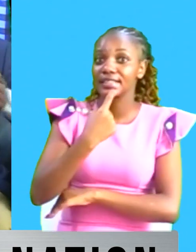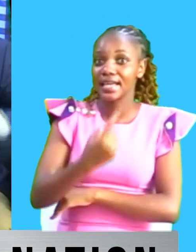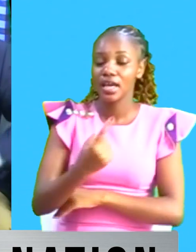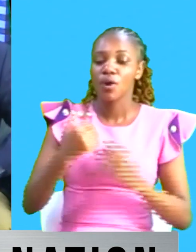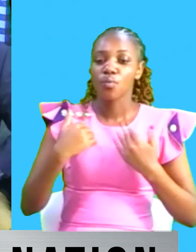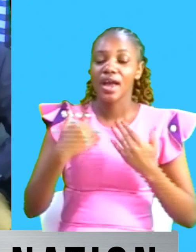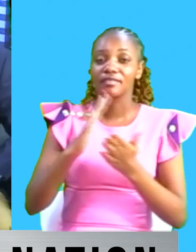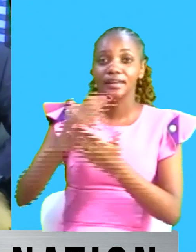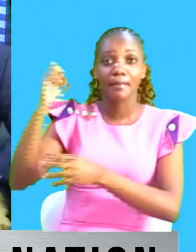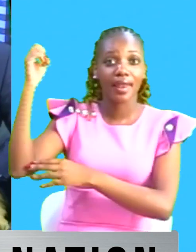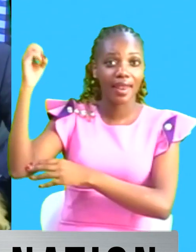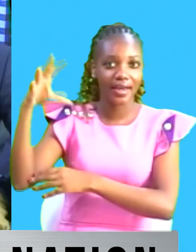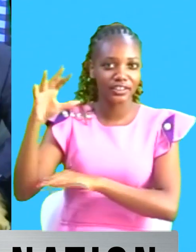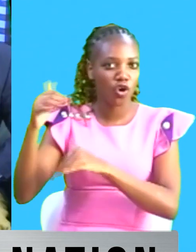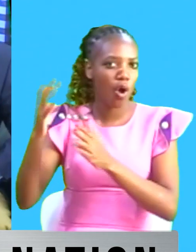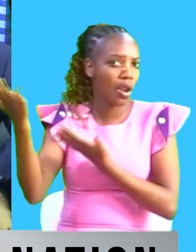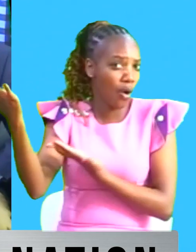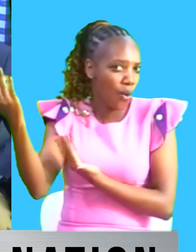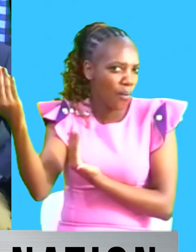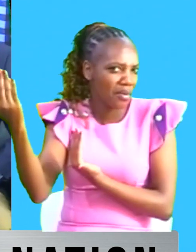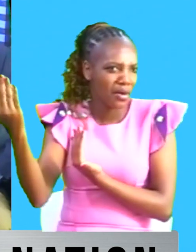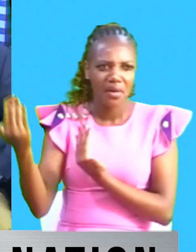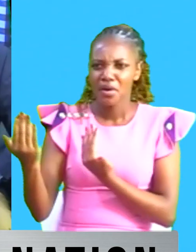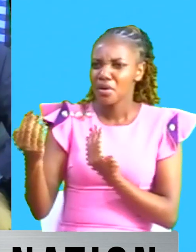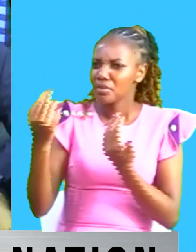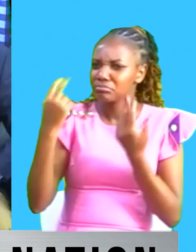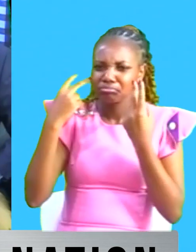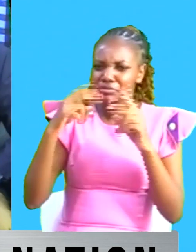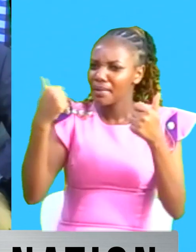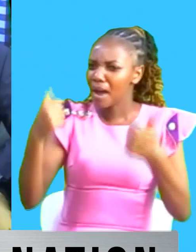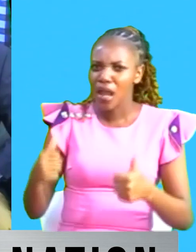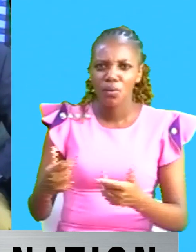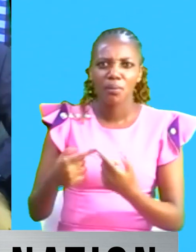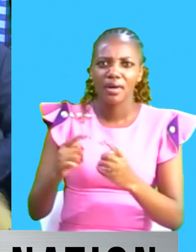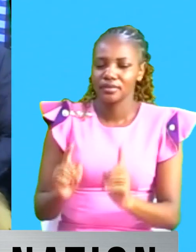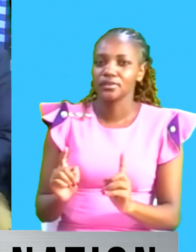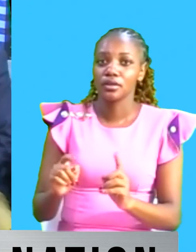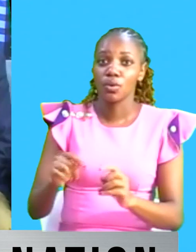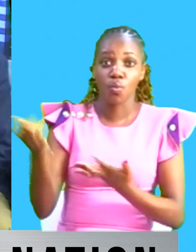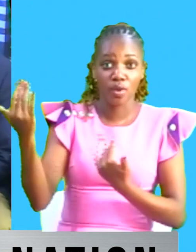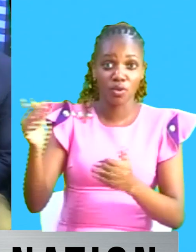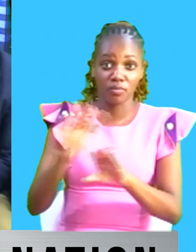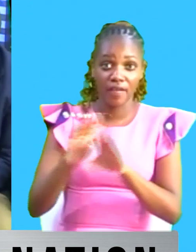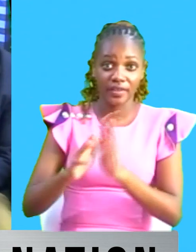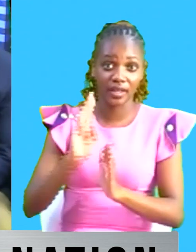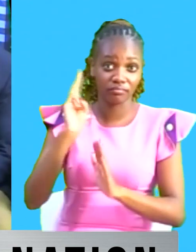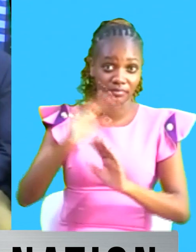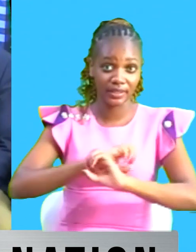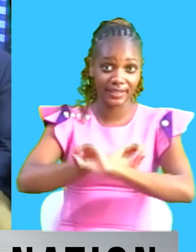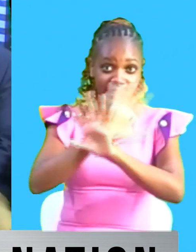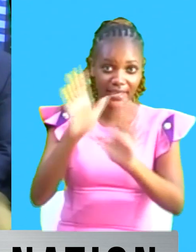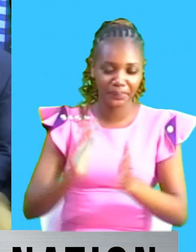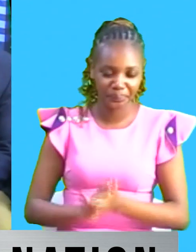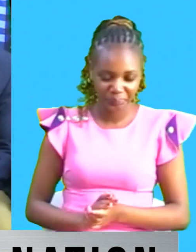some light at the end of the tunnel. Yes. We have not seen it yet, but we hope that it will be clear soon. Okay. Yeah. There was a